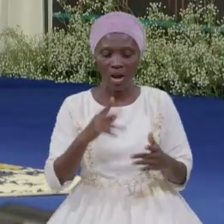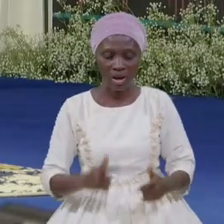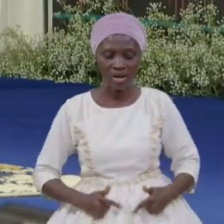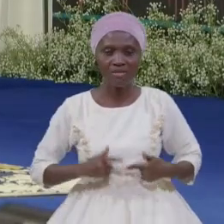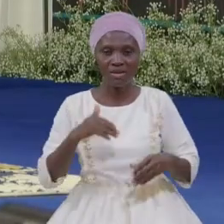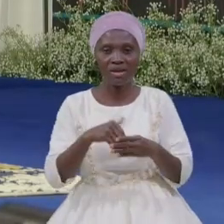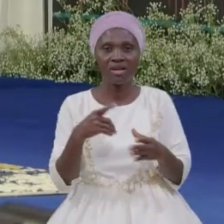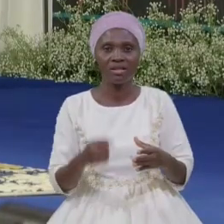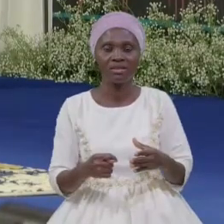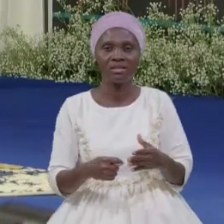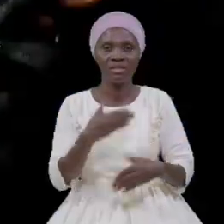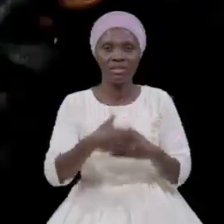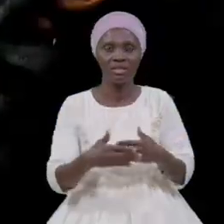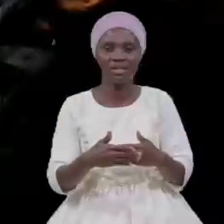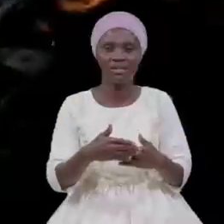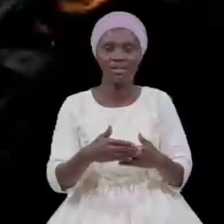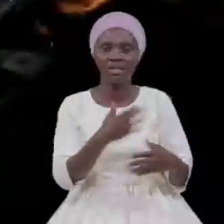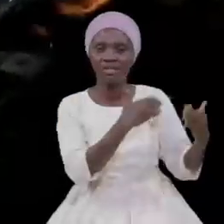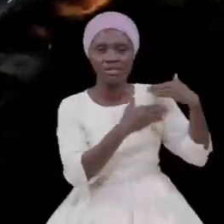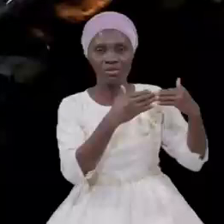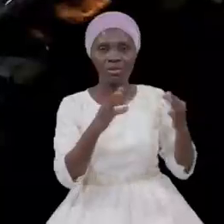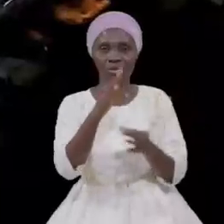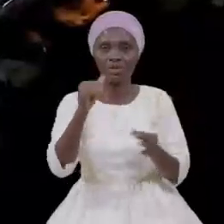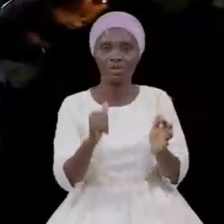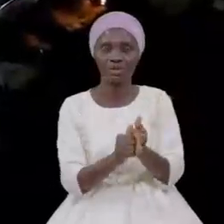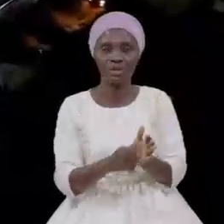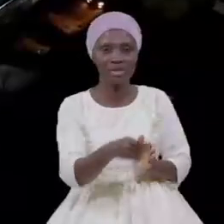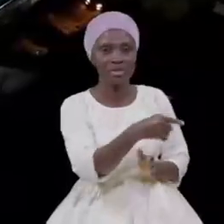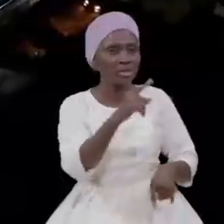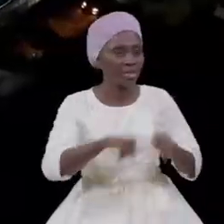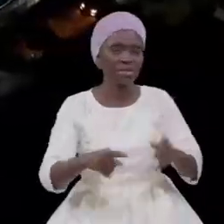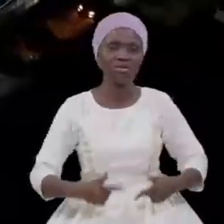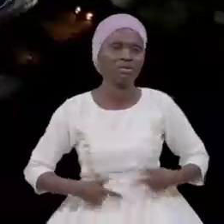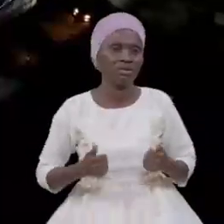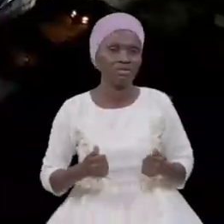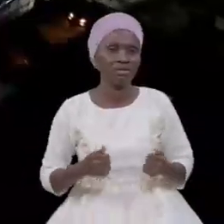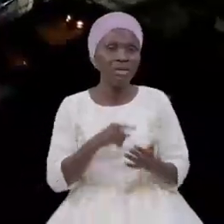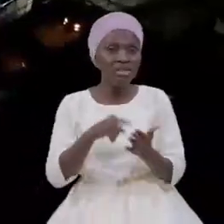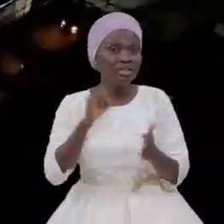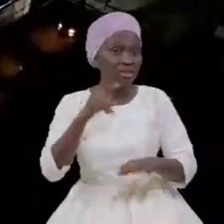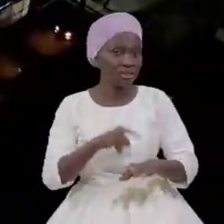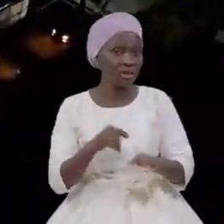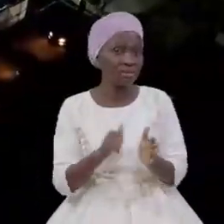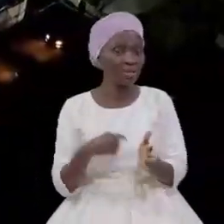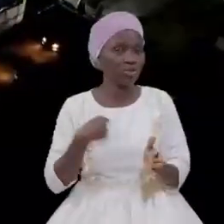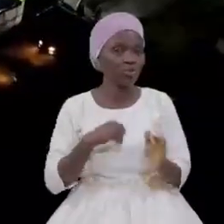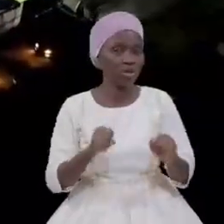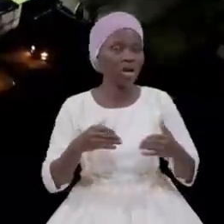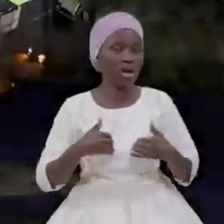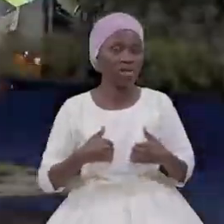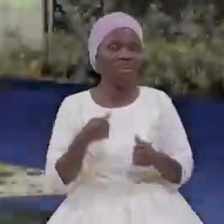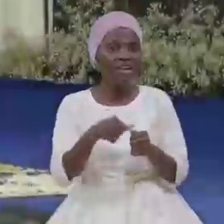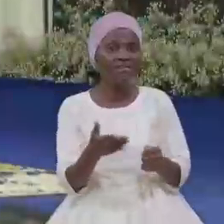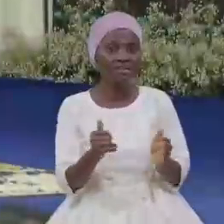live. Give me a good amen. This is the time we can have everything Calvary has